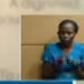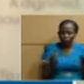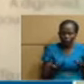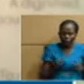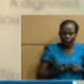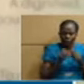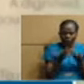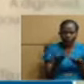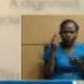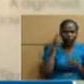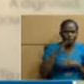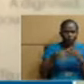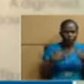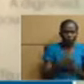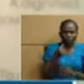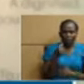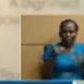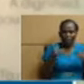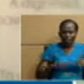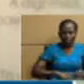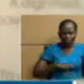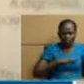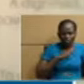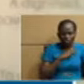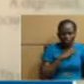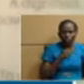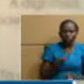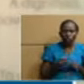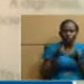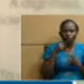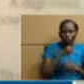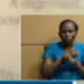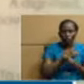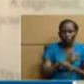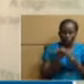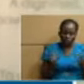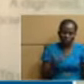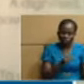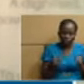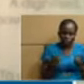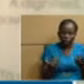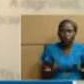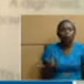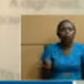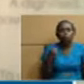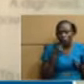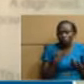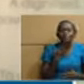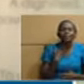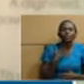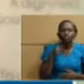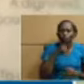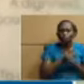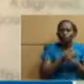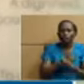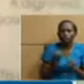providing for old age, providing for social protection, because that is the whole debate out there now. Who needs social protection at this